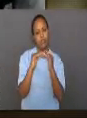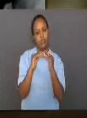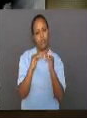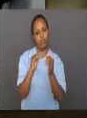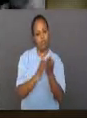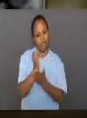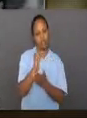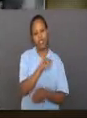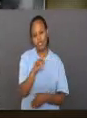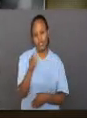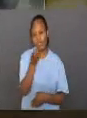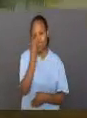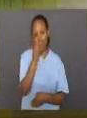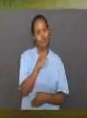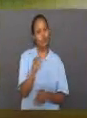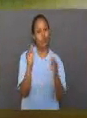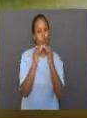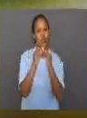people.